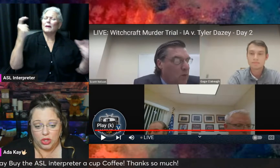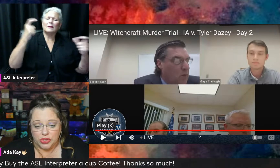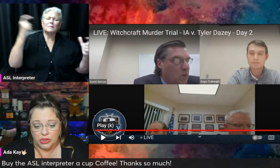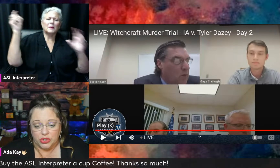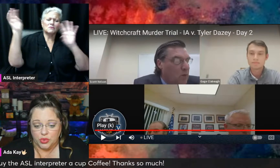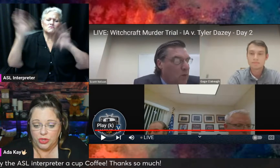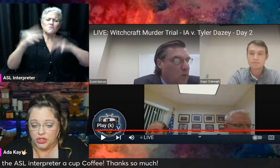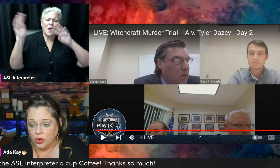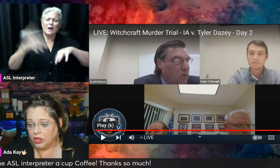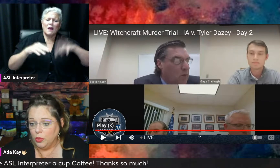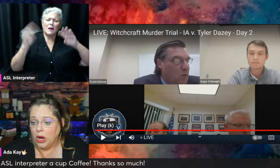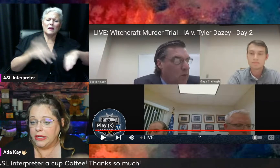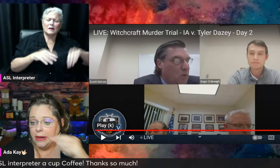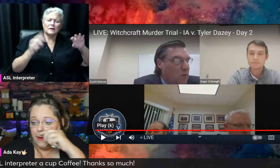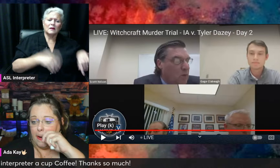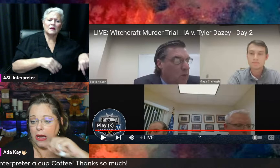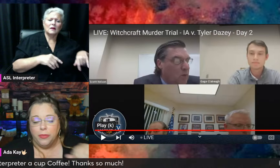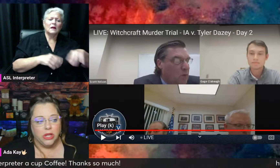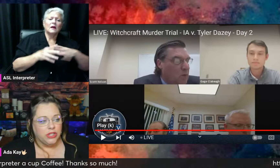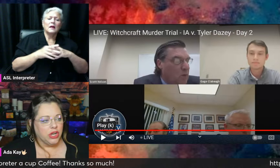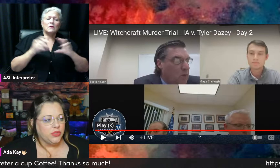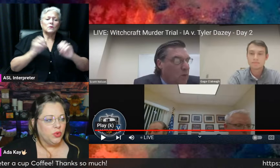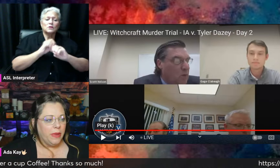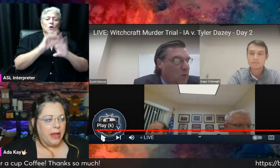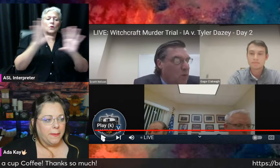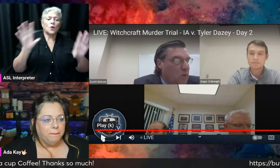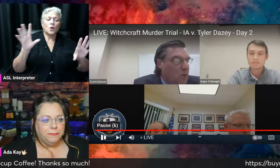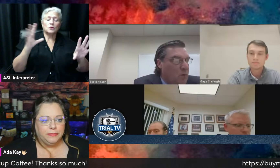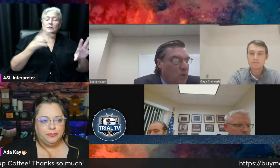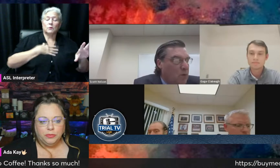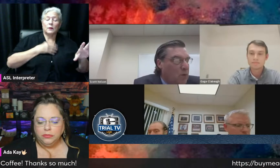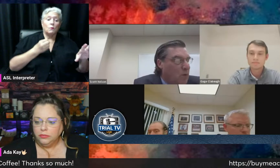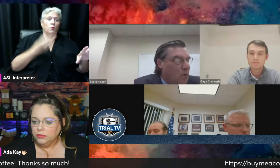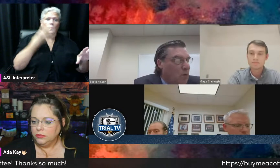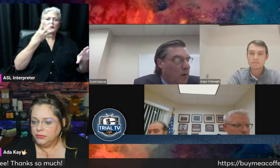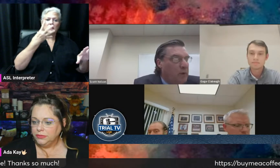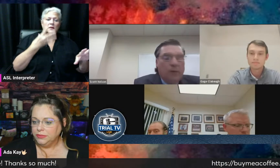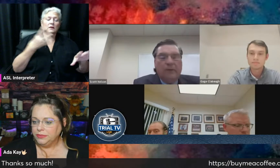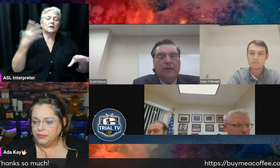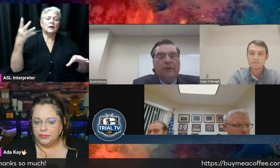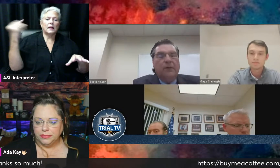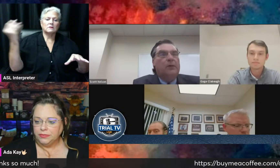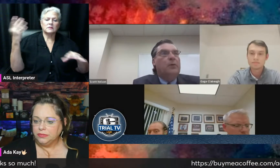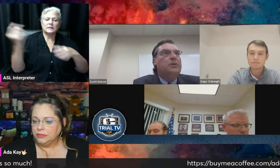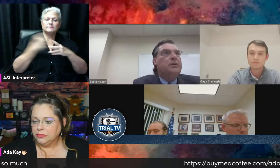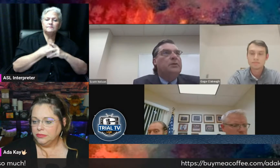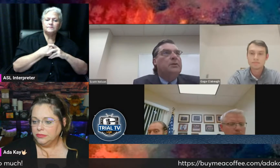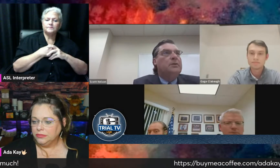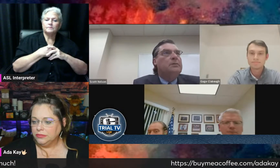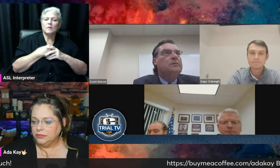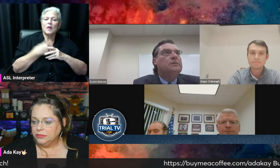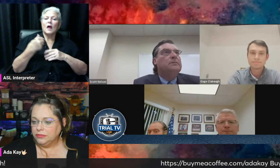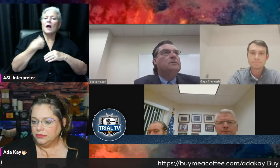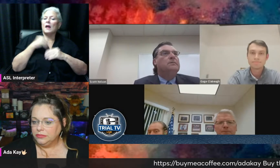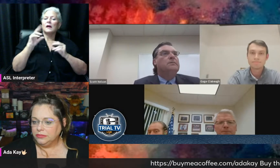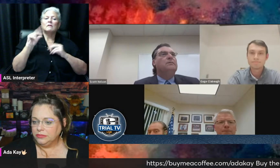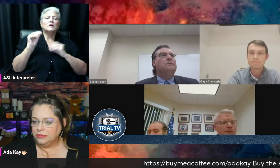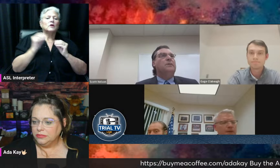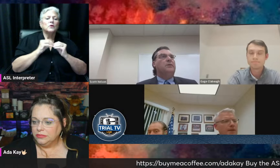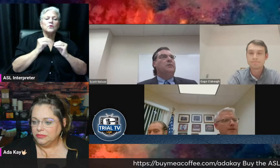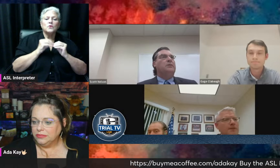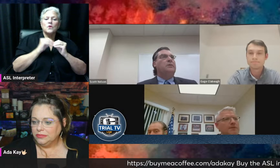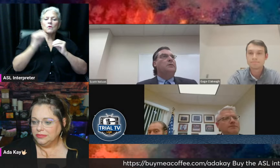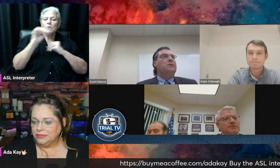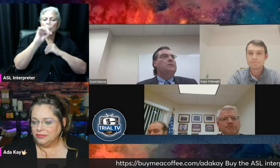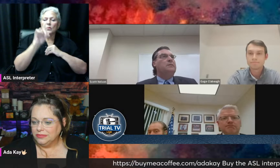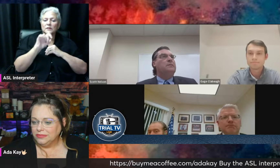so close, it just went totally white. I apologize. We're back. I don't have any further questions.